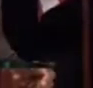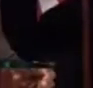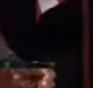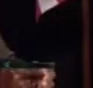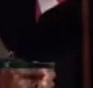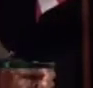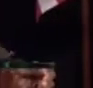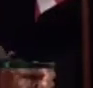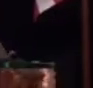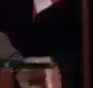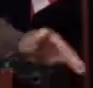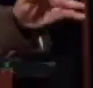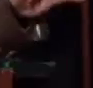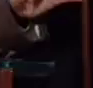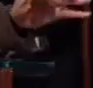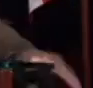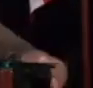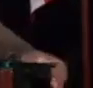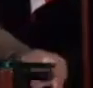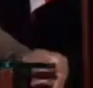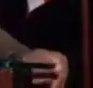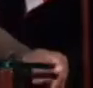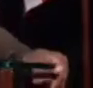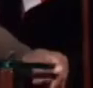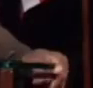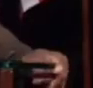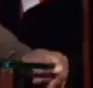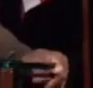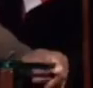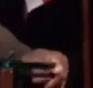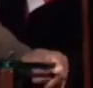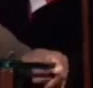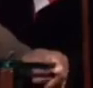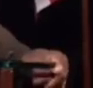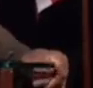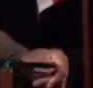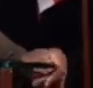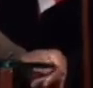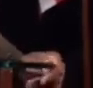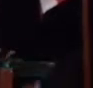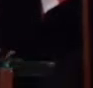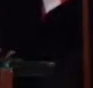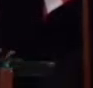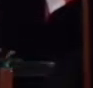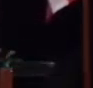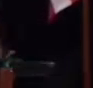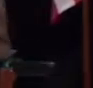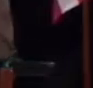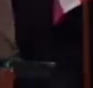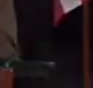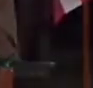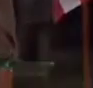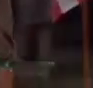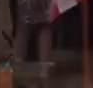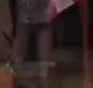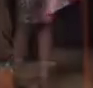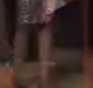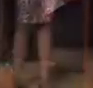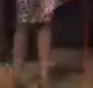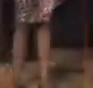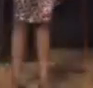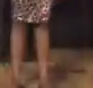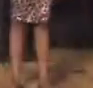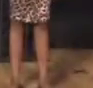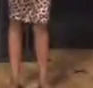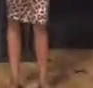my life, you have been so. But we can testify tonight, so we serve a good God. With yes,